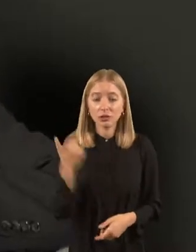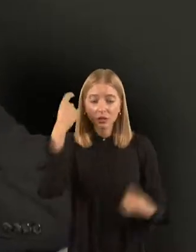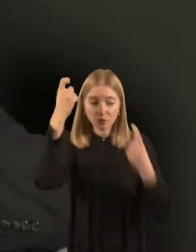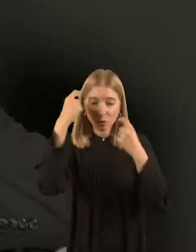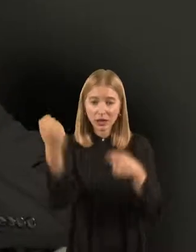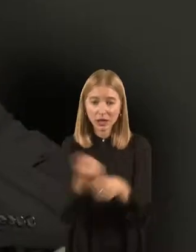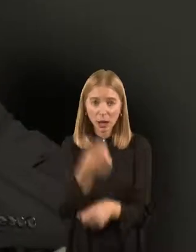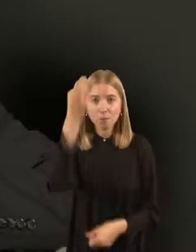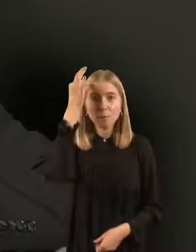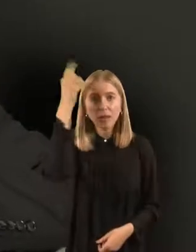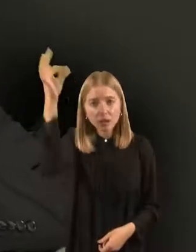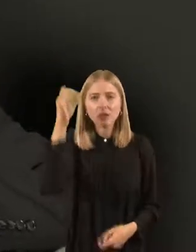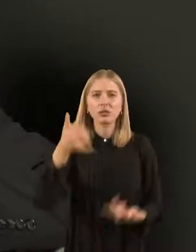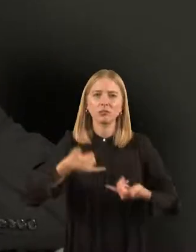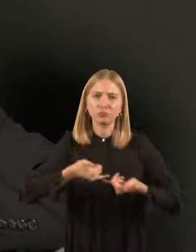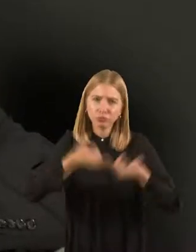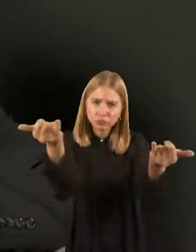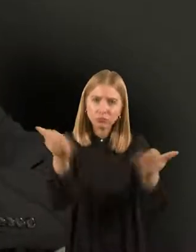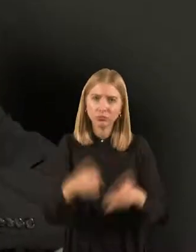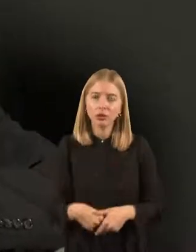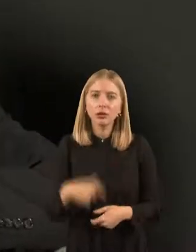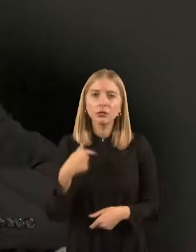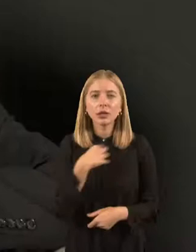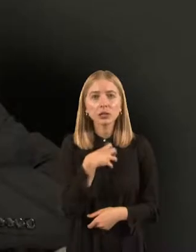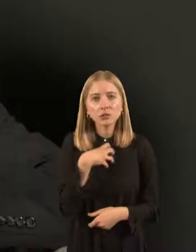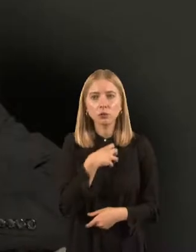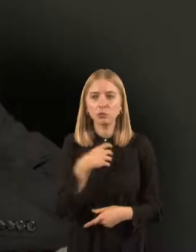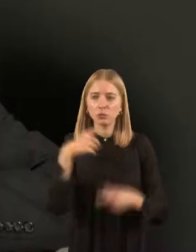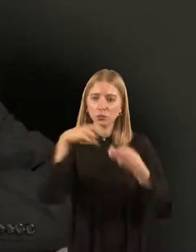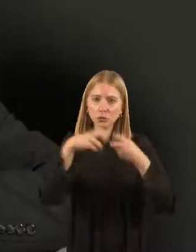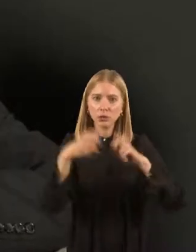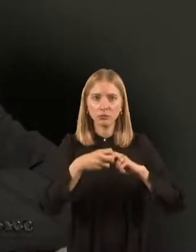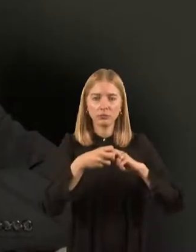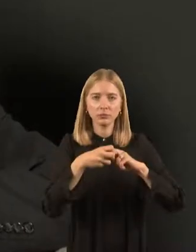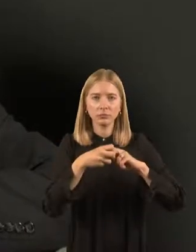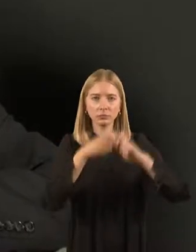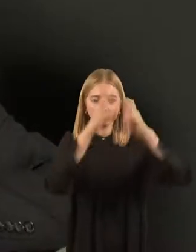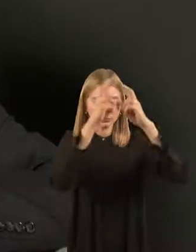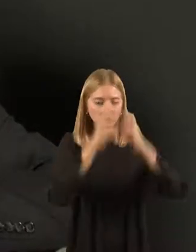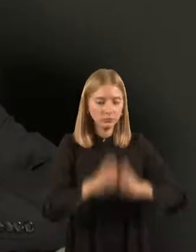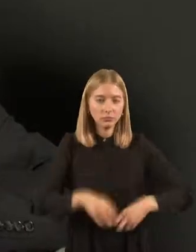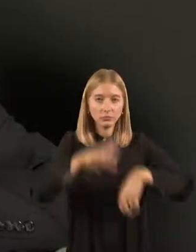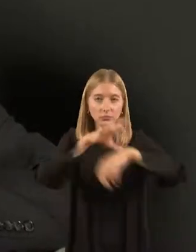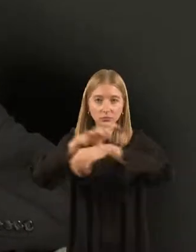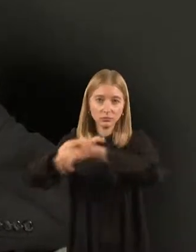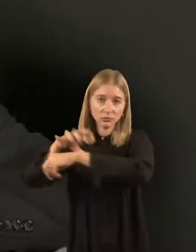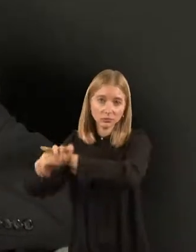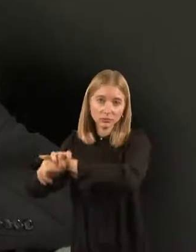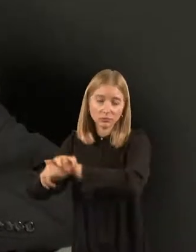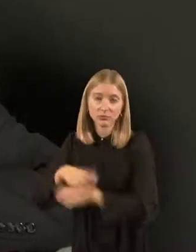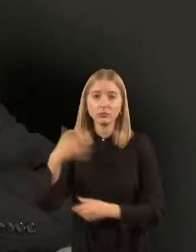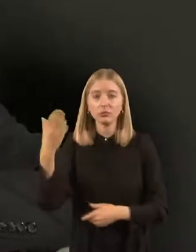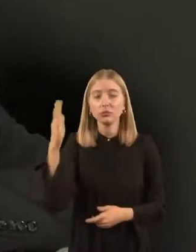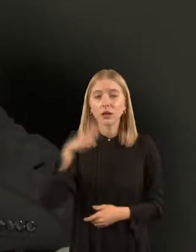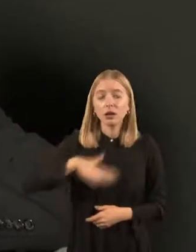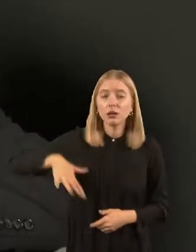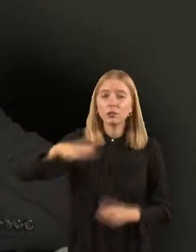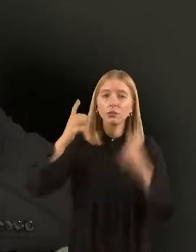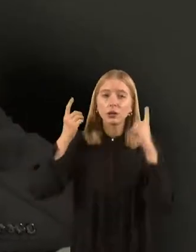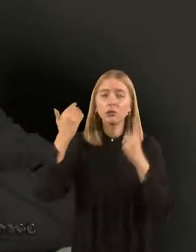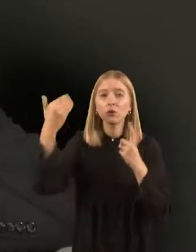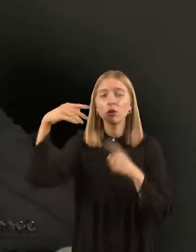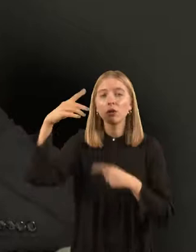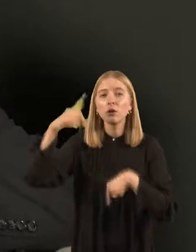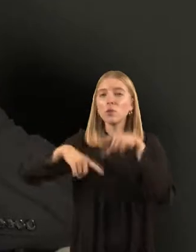at the end, that is the main purpose of an environmental policy, to protect life, to enhance, of course,